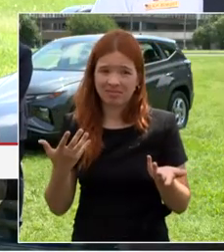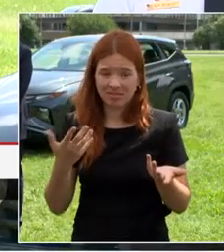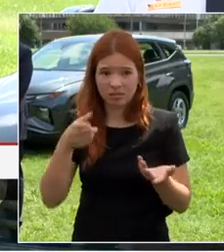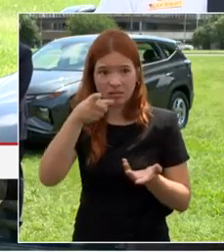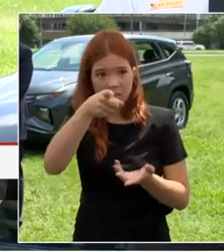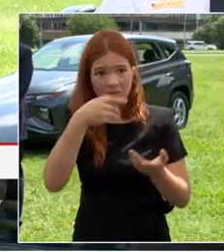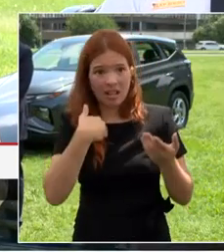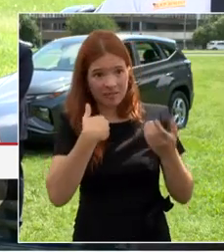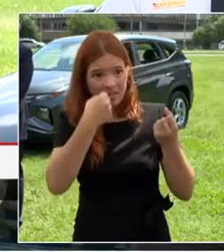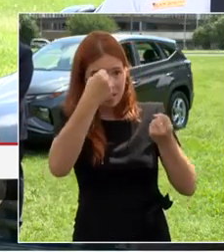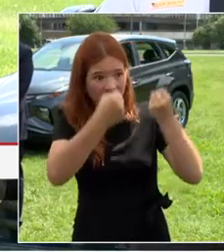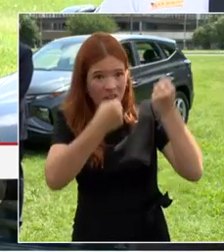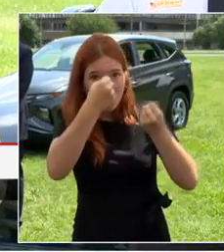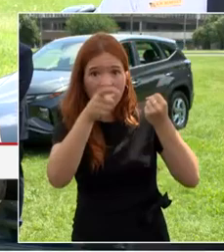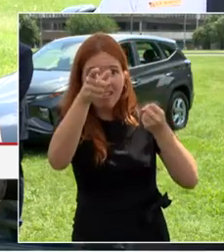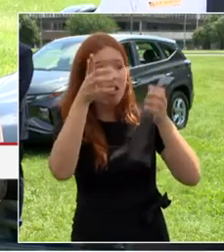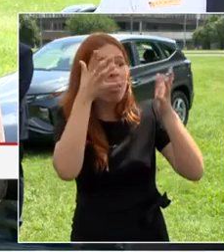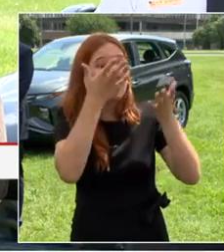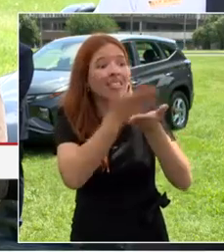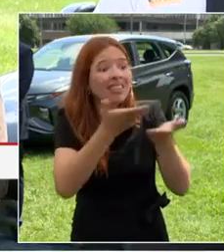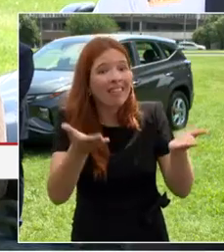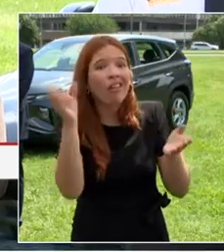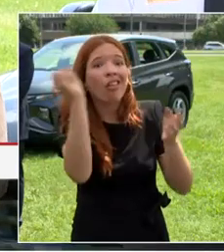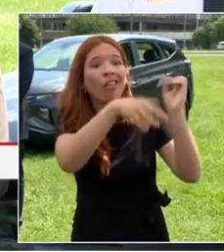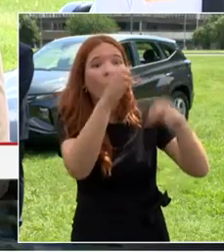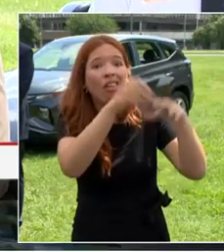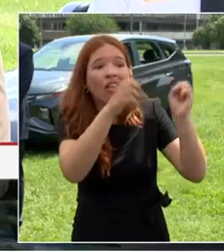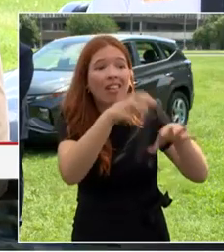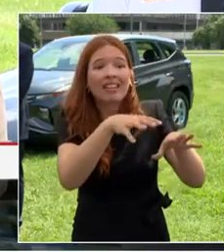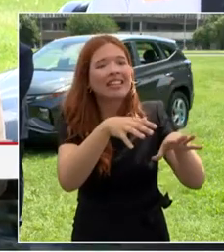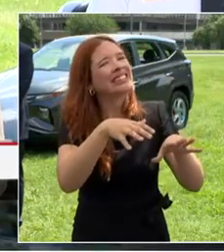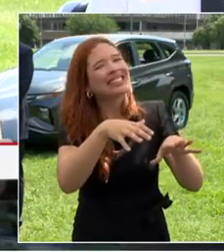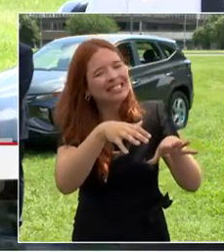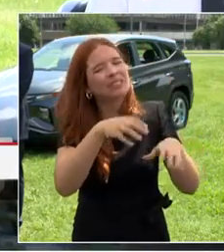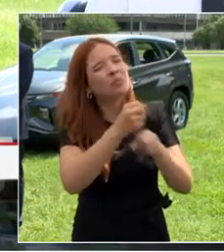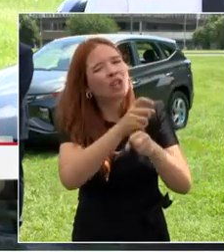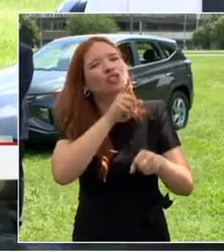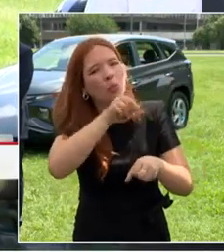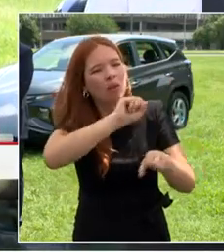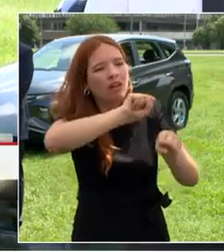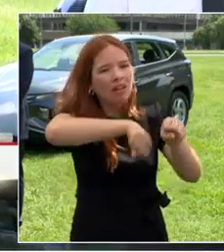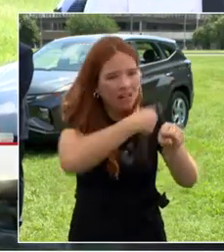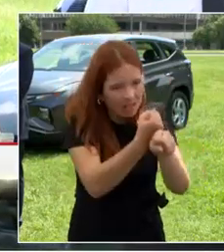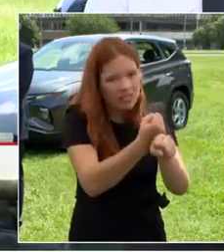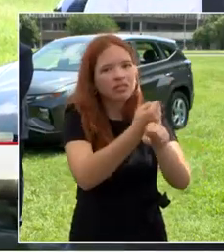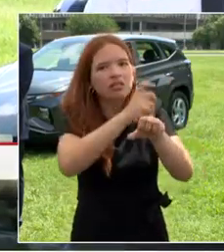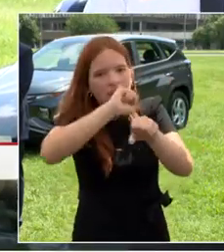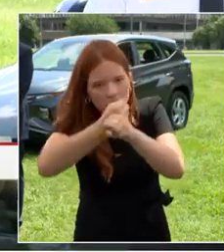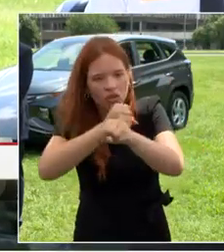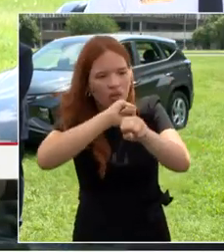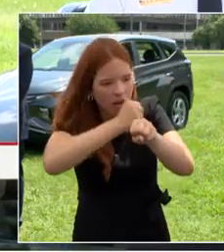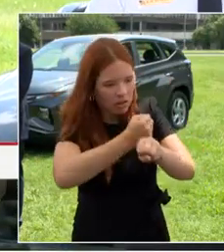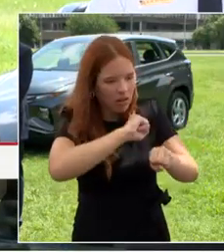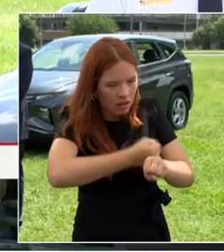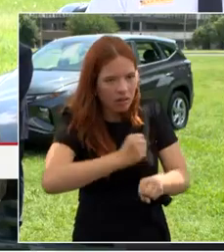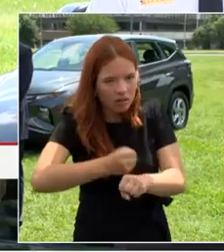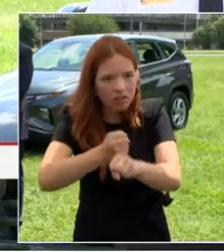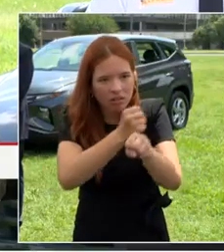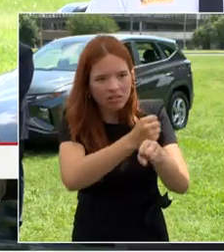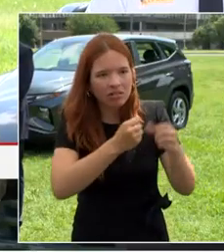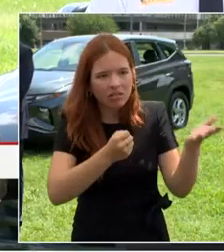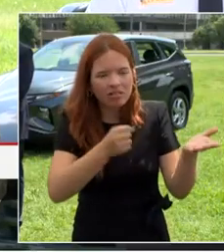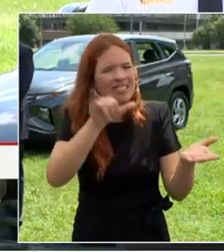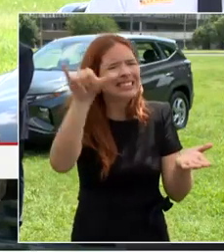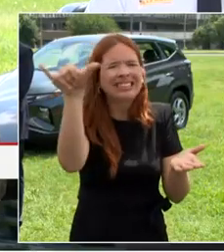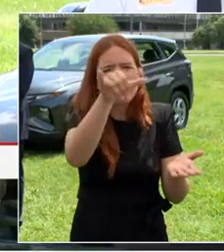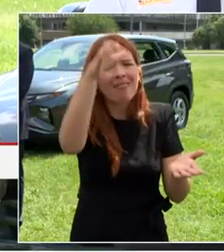it, or that I have an alarm on my car and I set it, and I have an alarm on my house and I remember what the code is, and